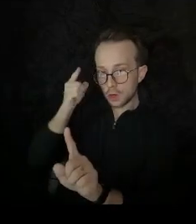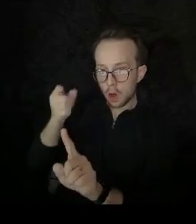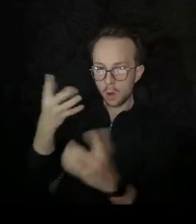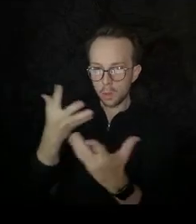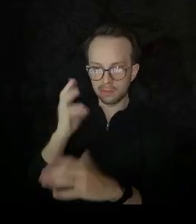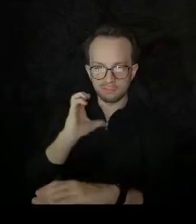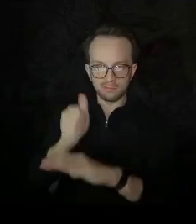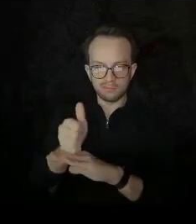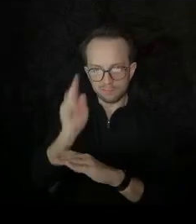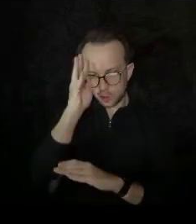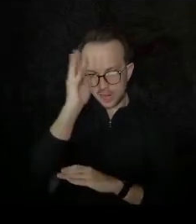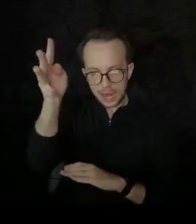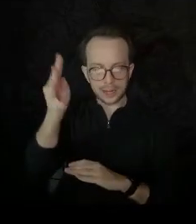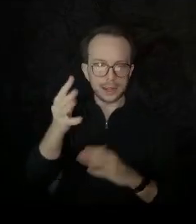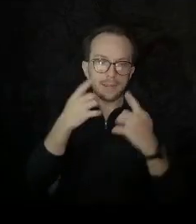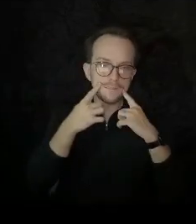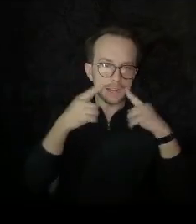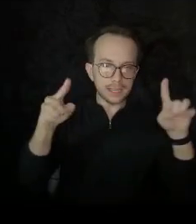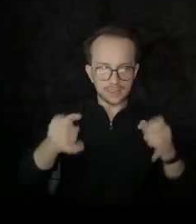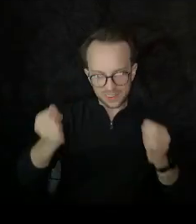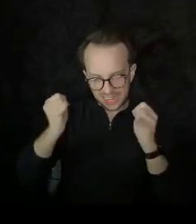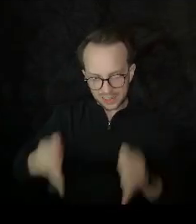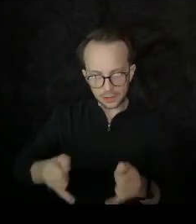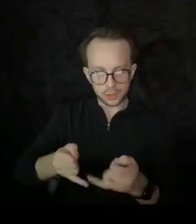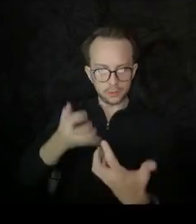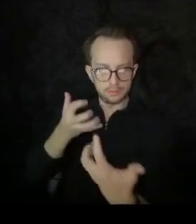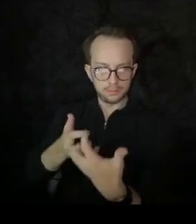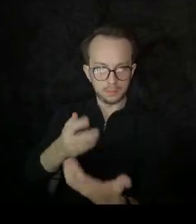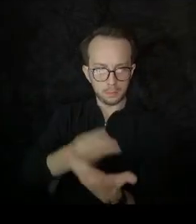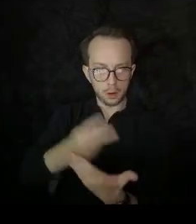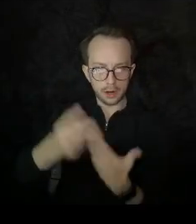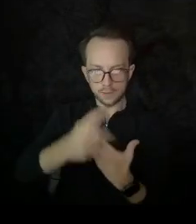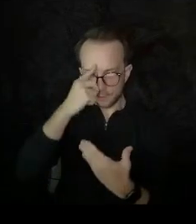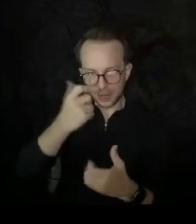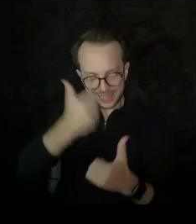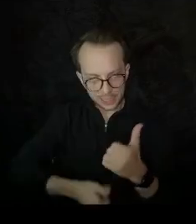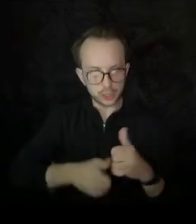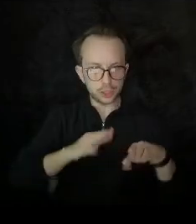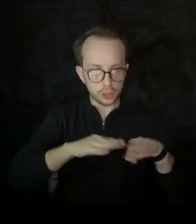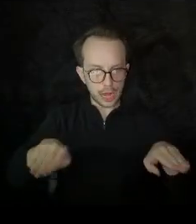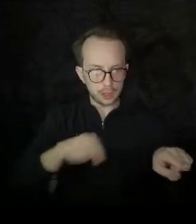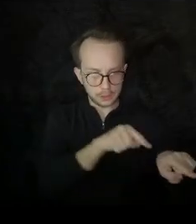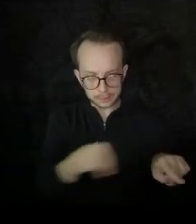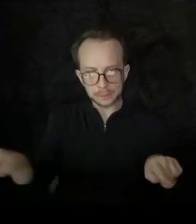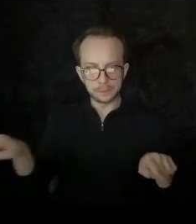effective, individualized program for each child.